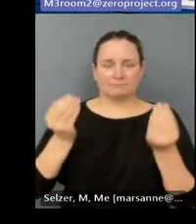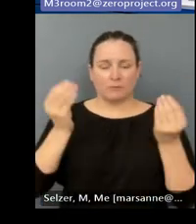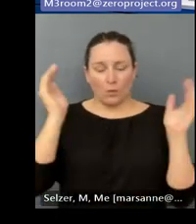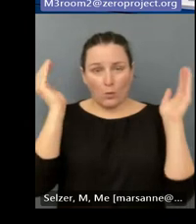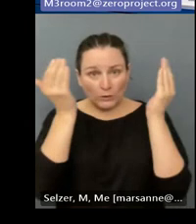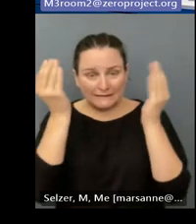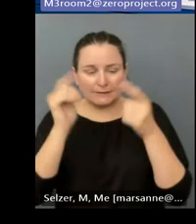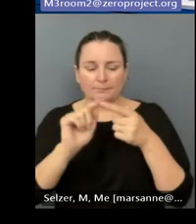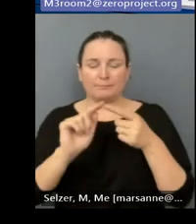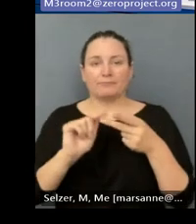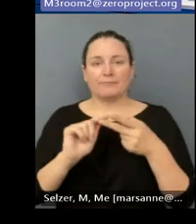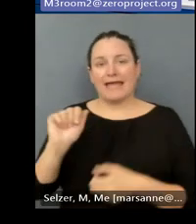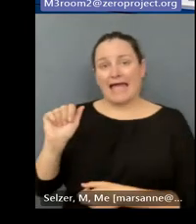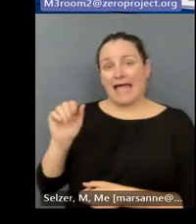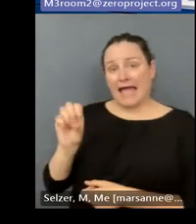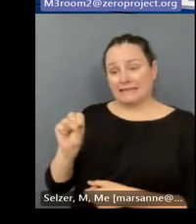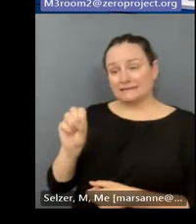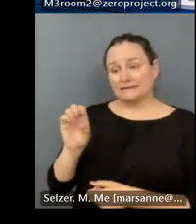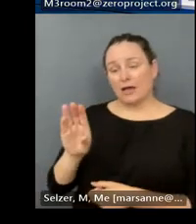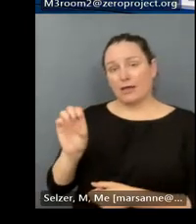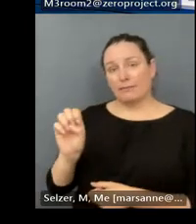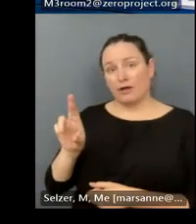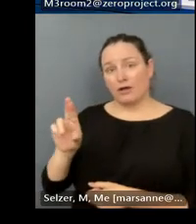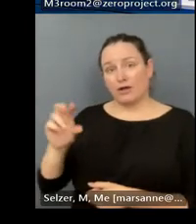and those who have been victims of bullying.